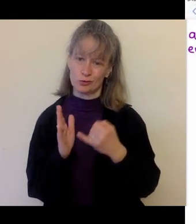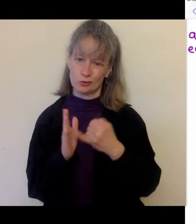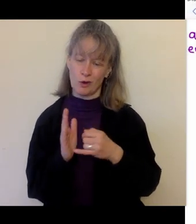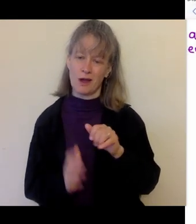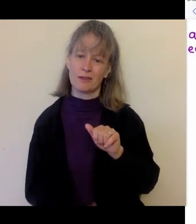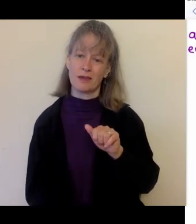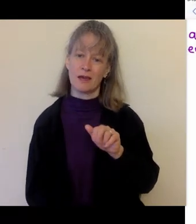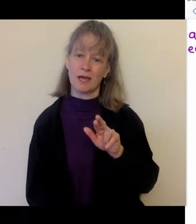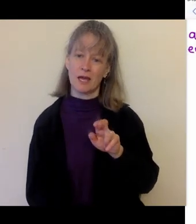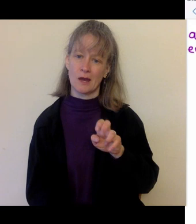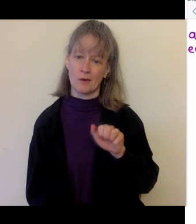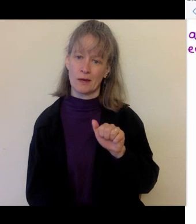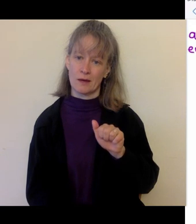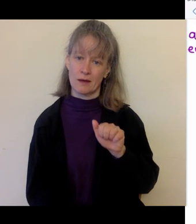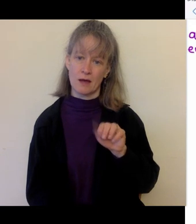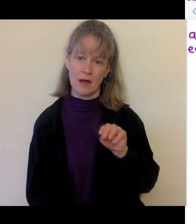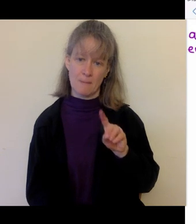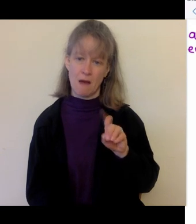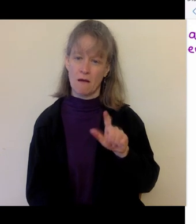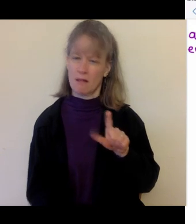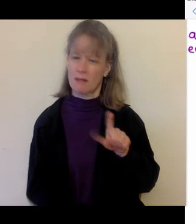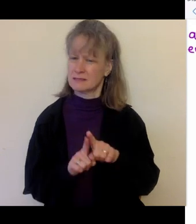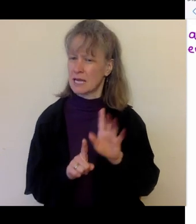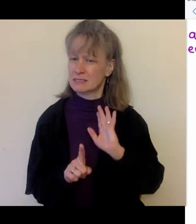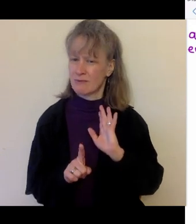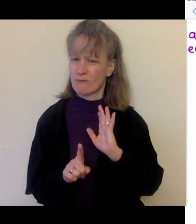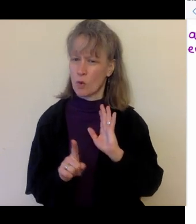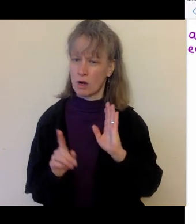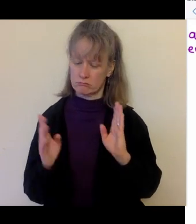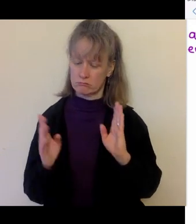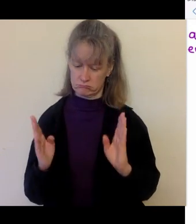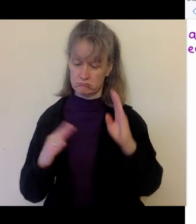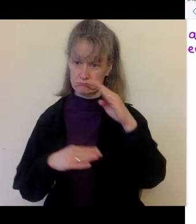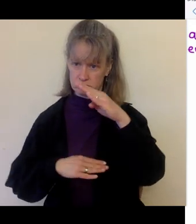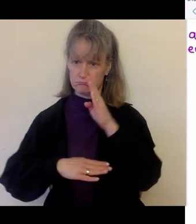area model, just like before.